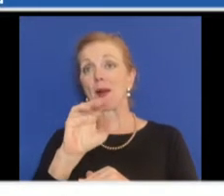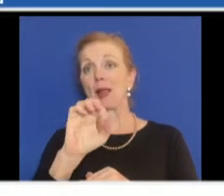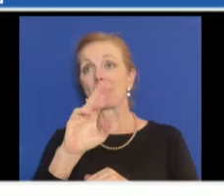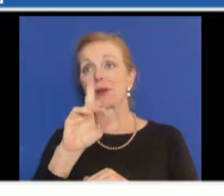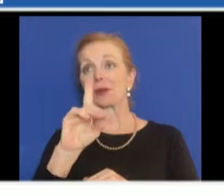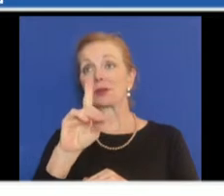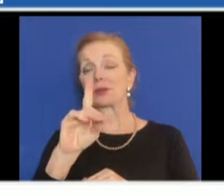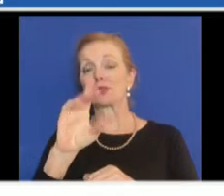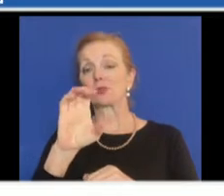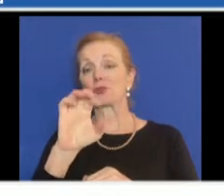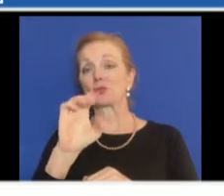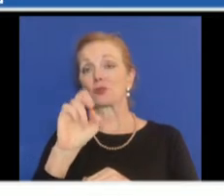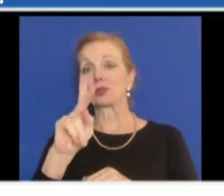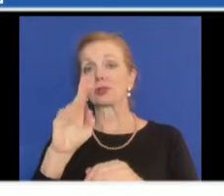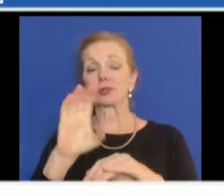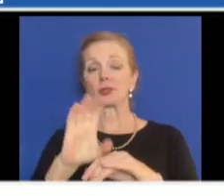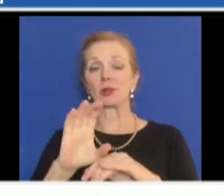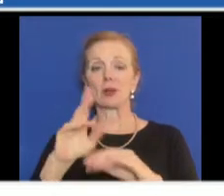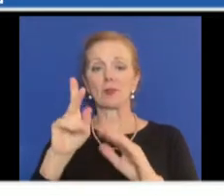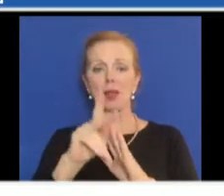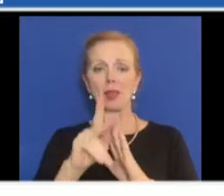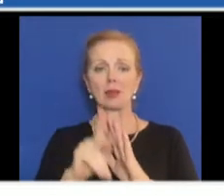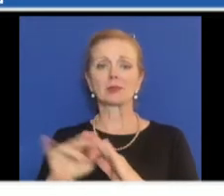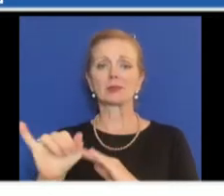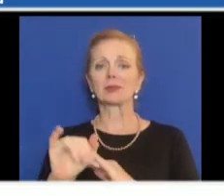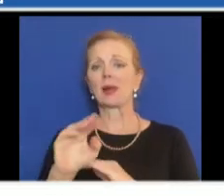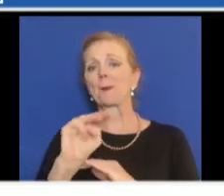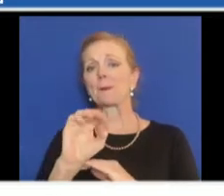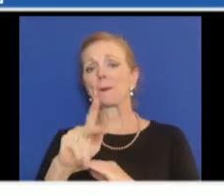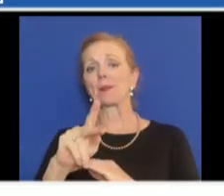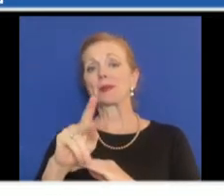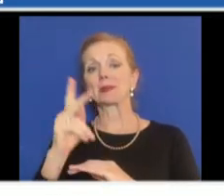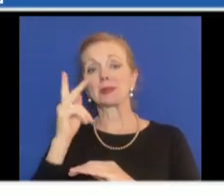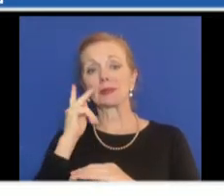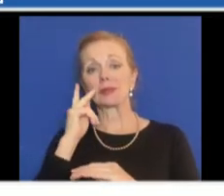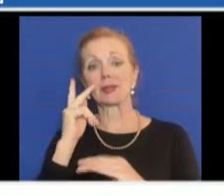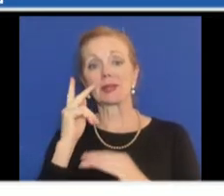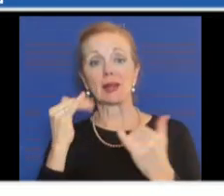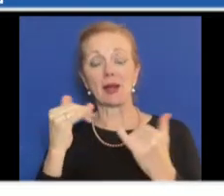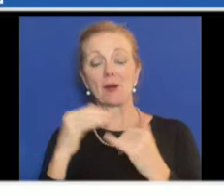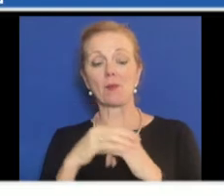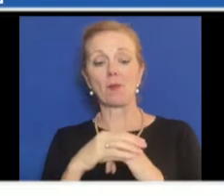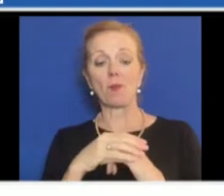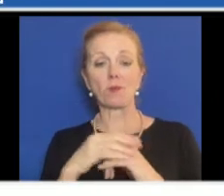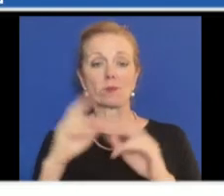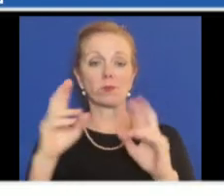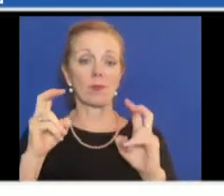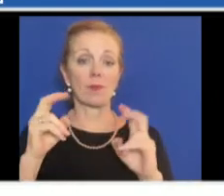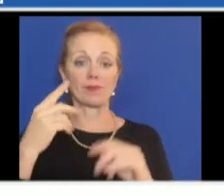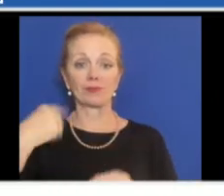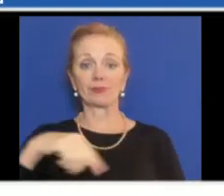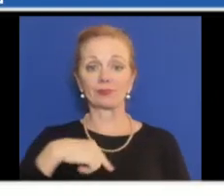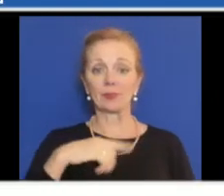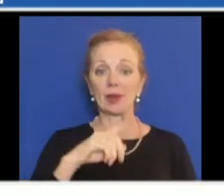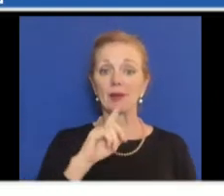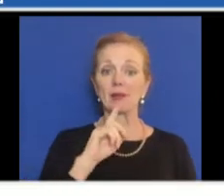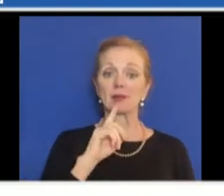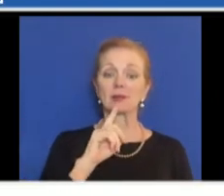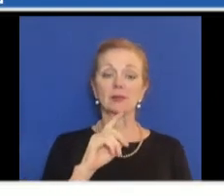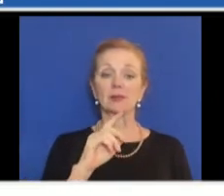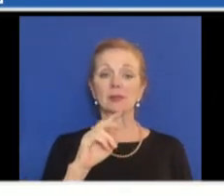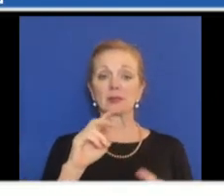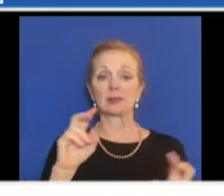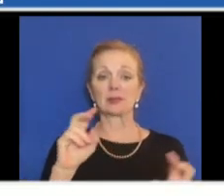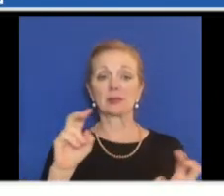some frustrations with the policy map as well if you can see the map I have on the screen right now the issue for us is this isn't an interchange